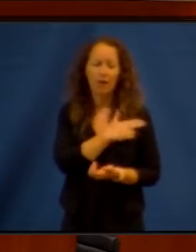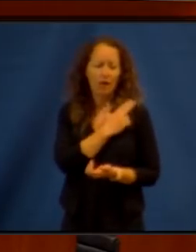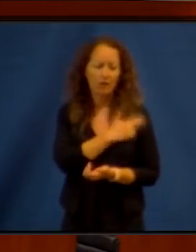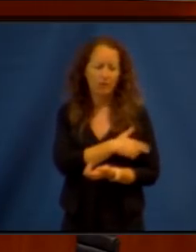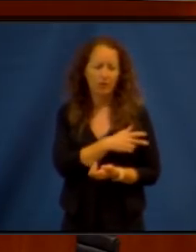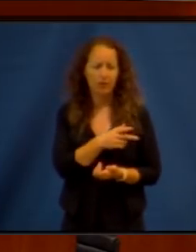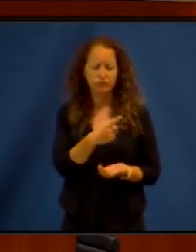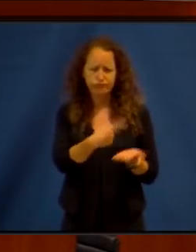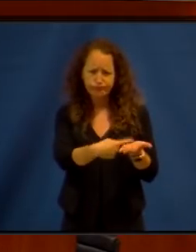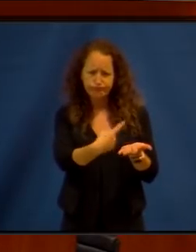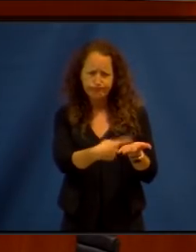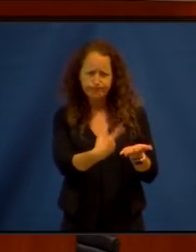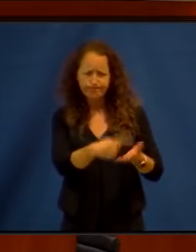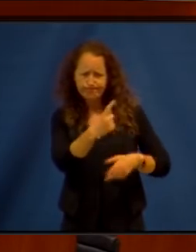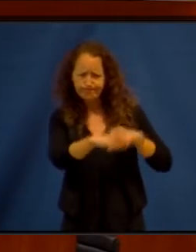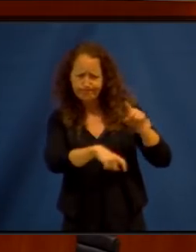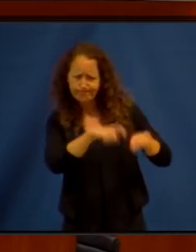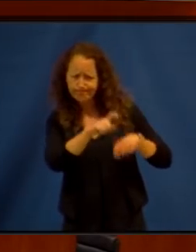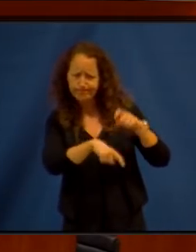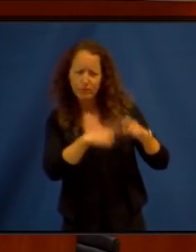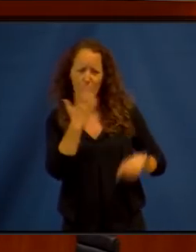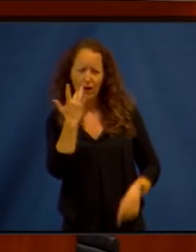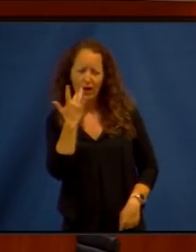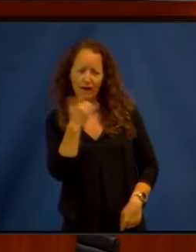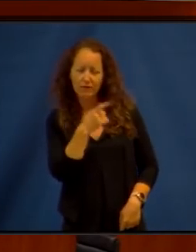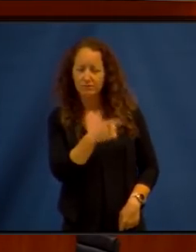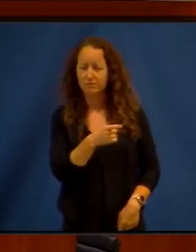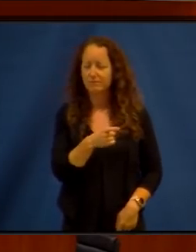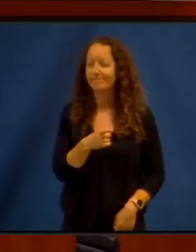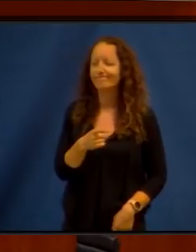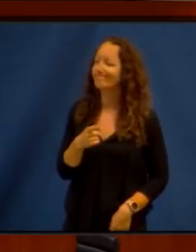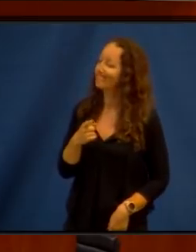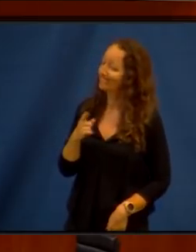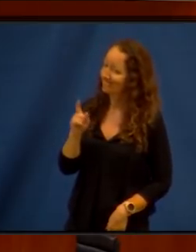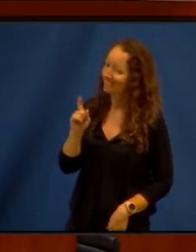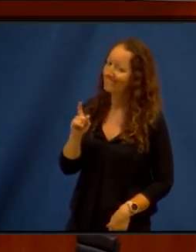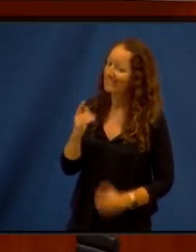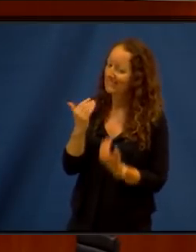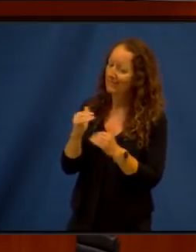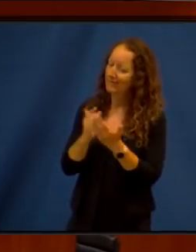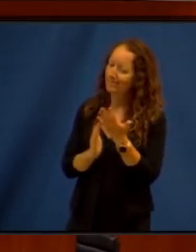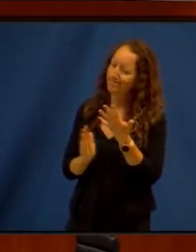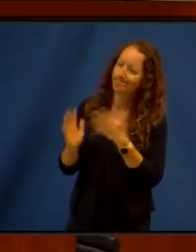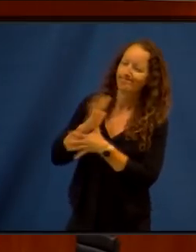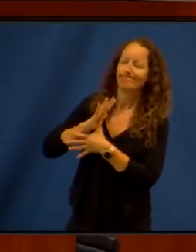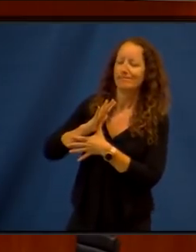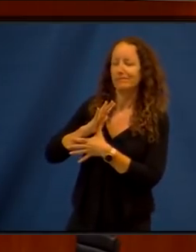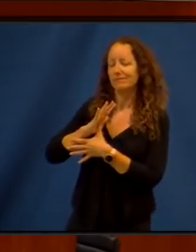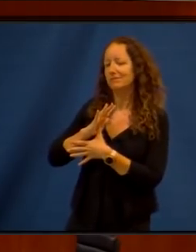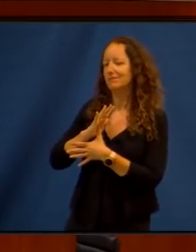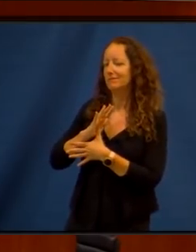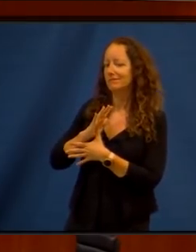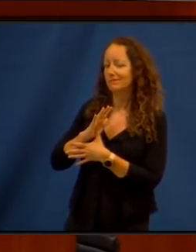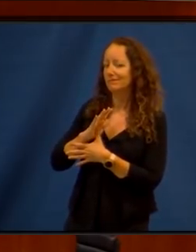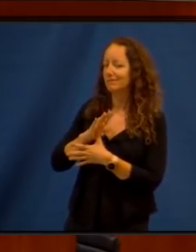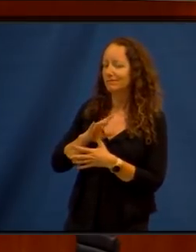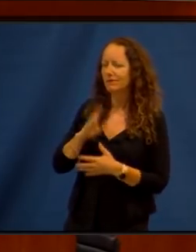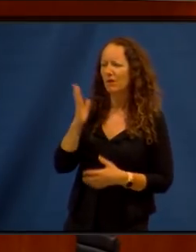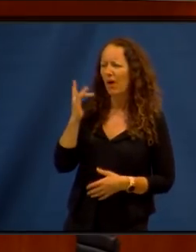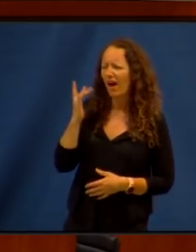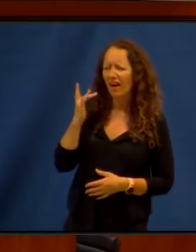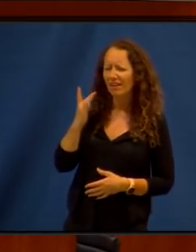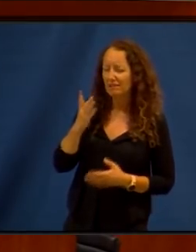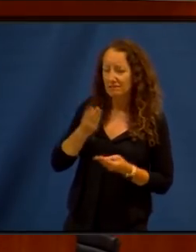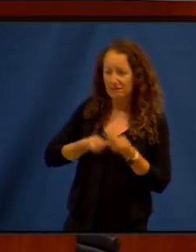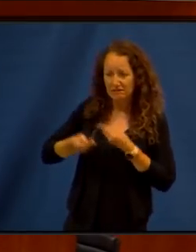the reason that they were turned away is because they are only testing high priority cases. Is this due to a lack of